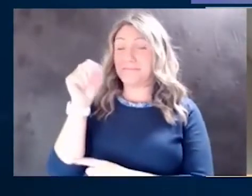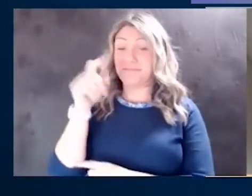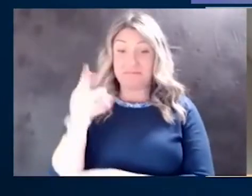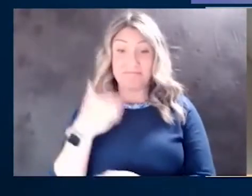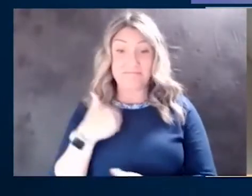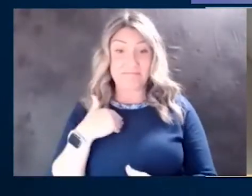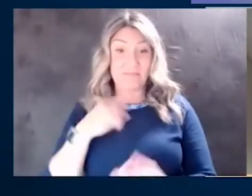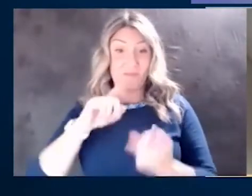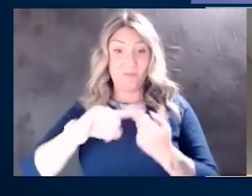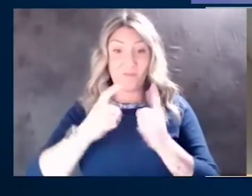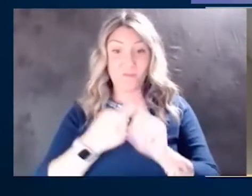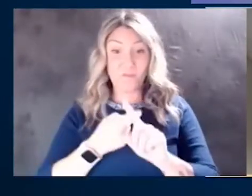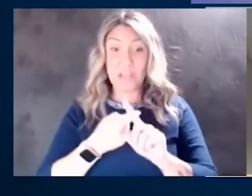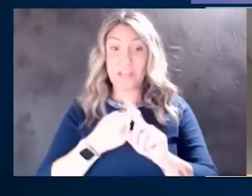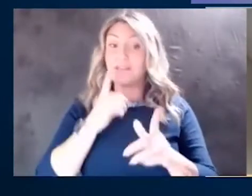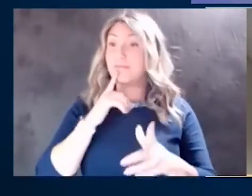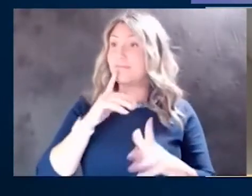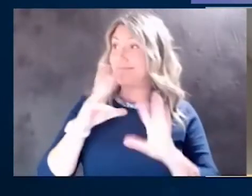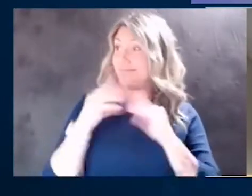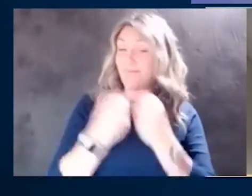COVID?